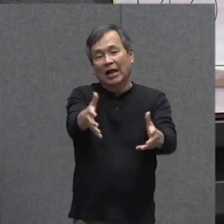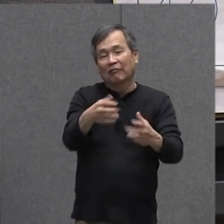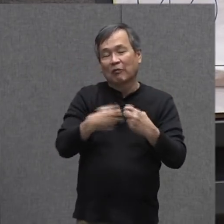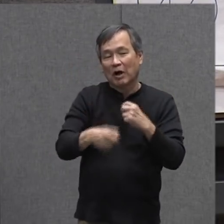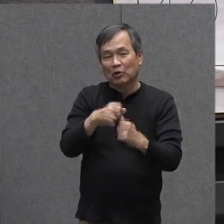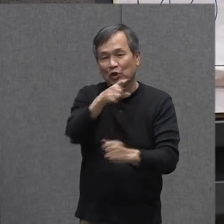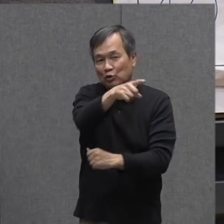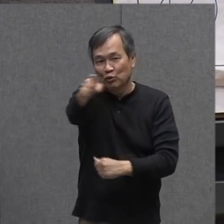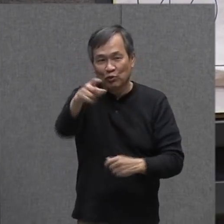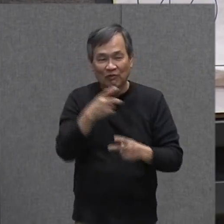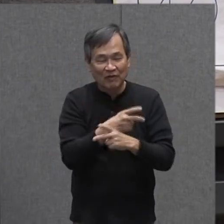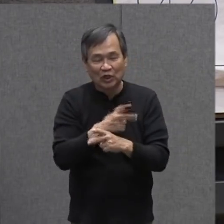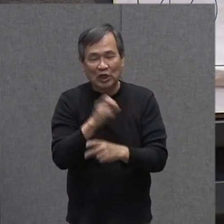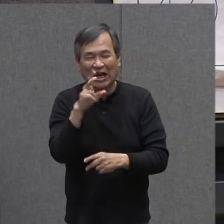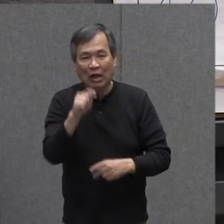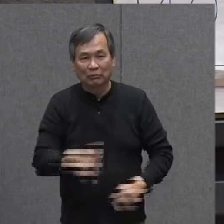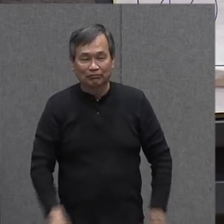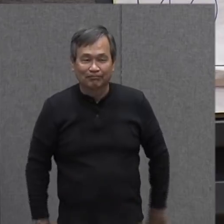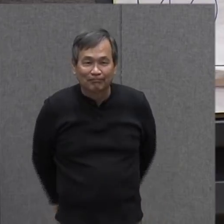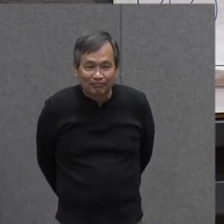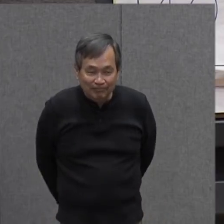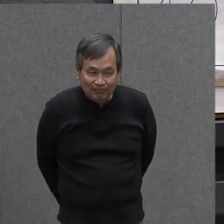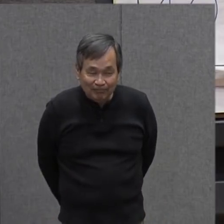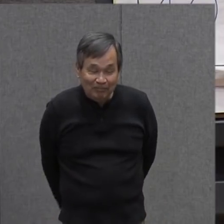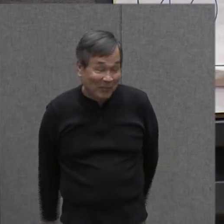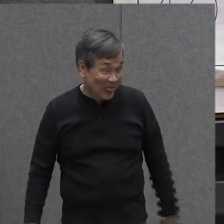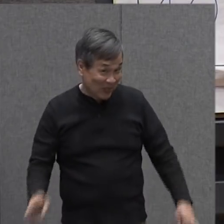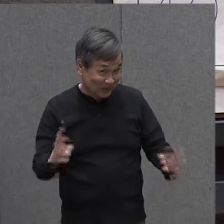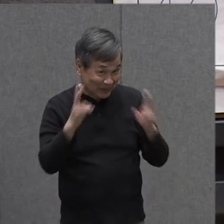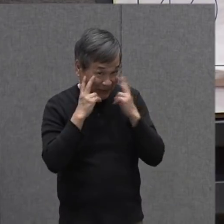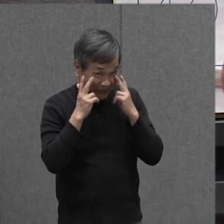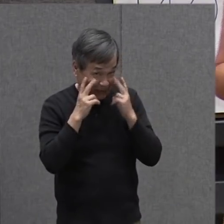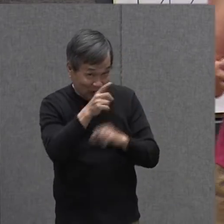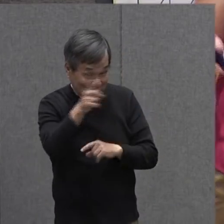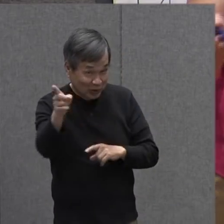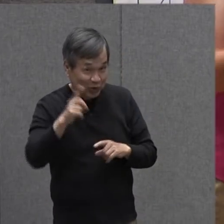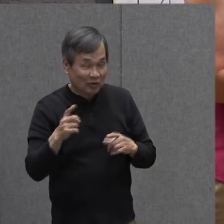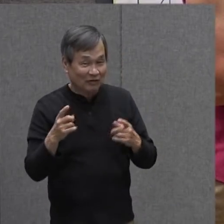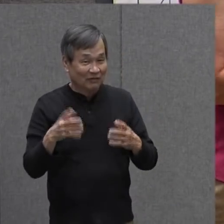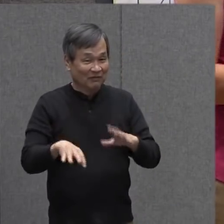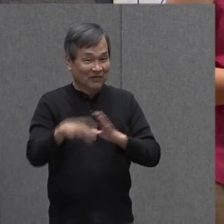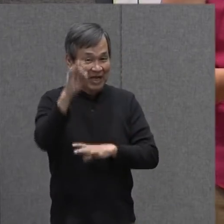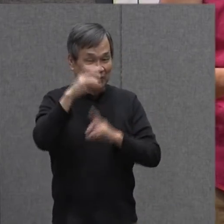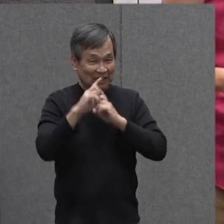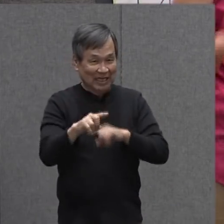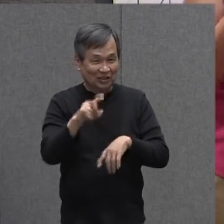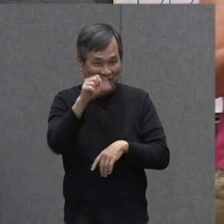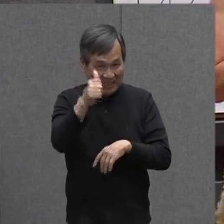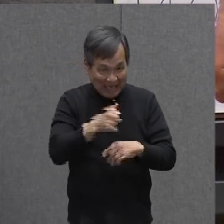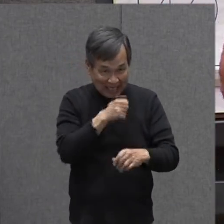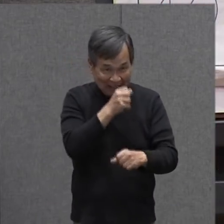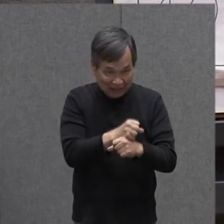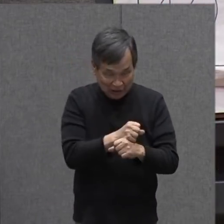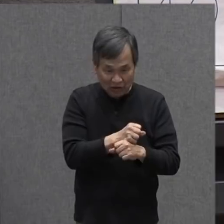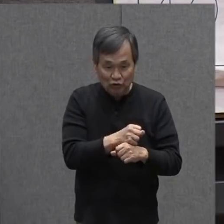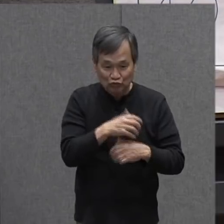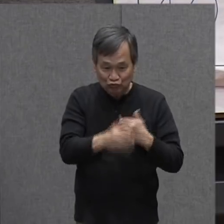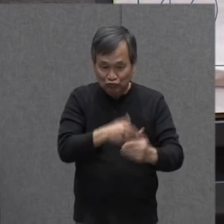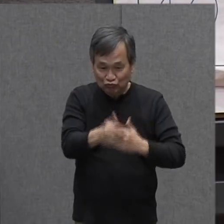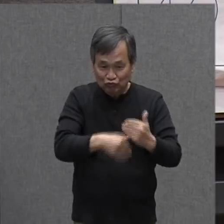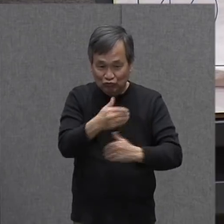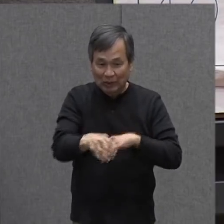rattle off these random numbers. I'm not understanding your thinking. I'm thinking I'm multiplying the numerators and the denominators, but now actually if I kind of played